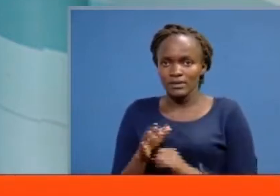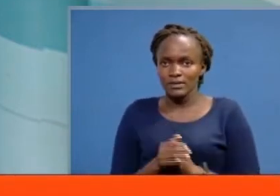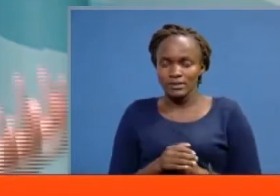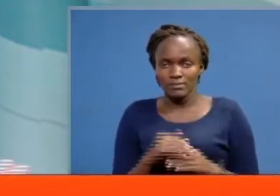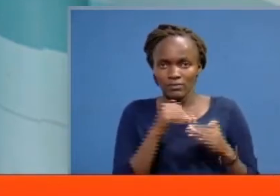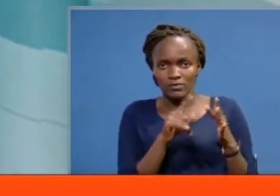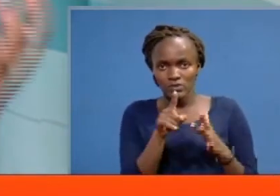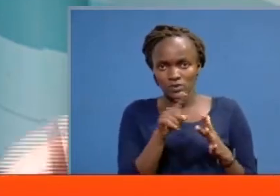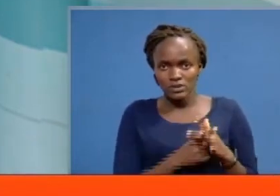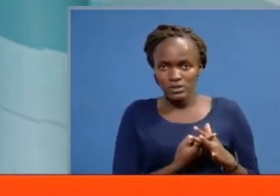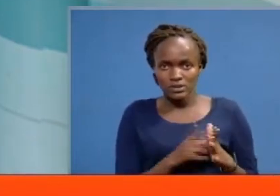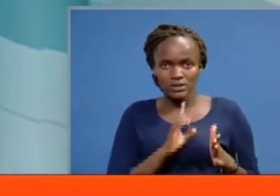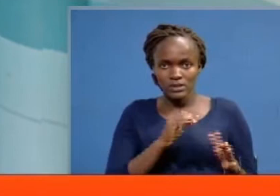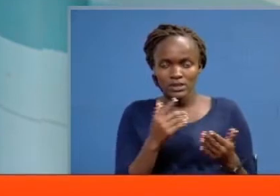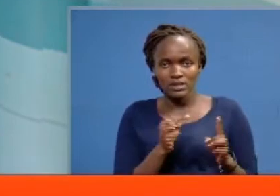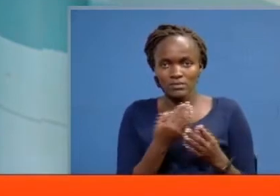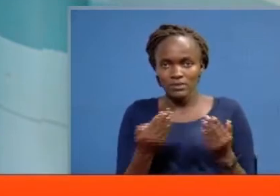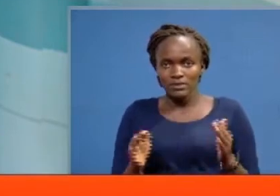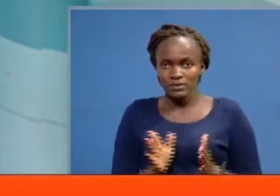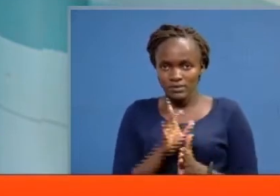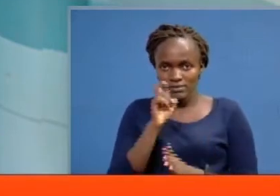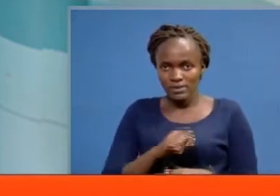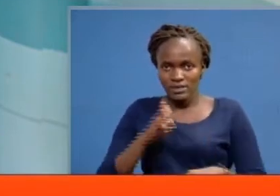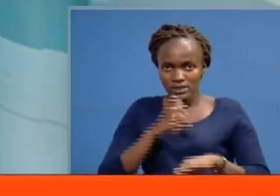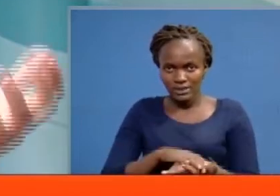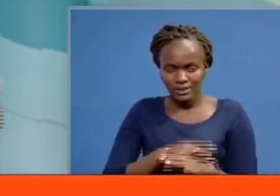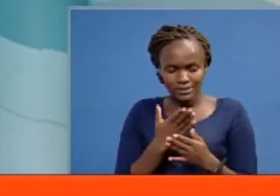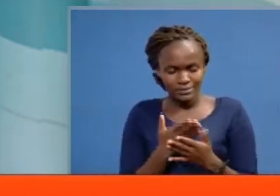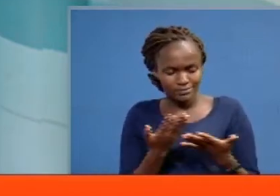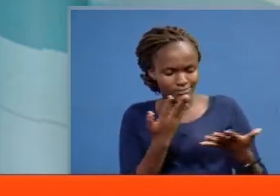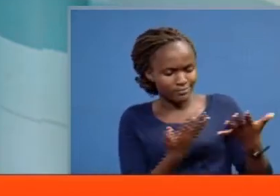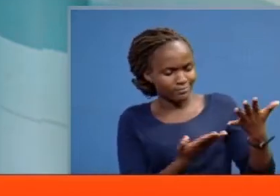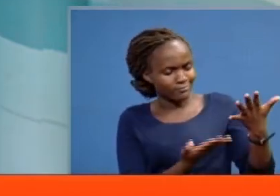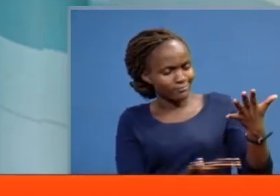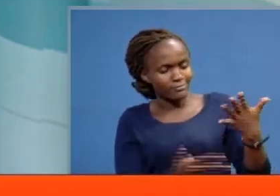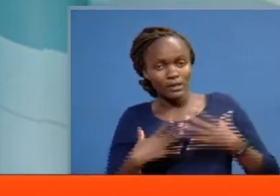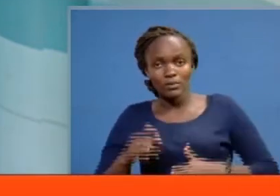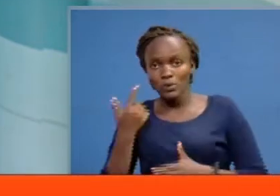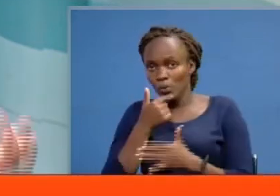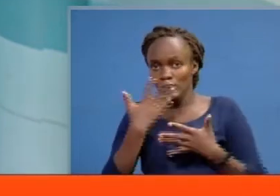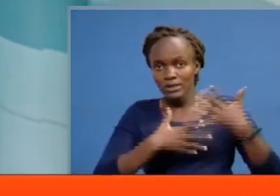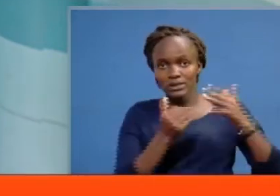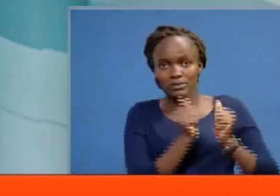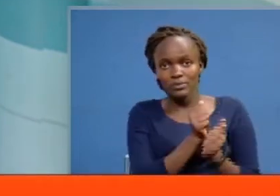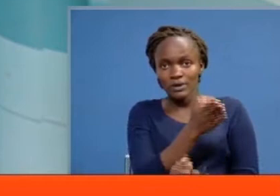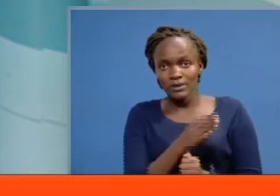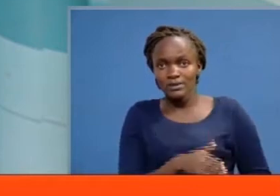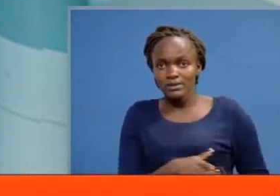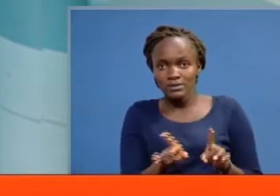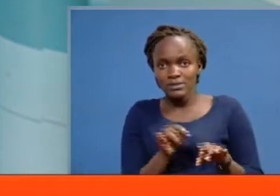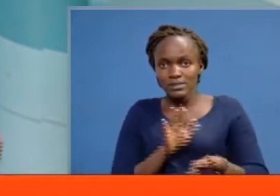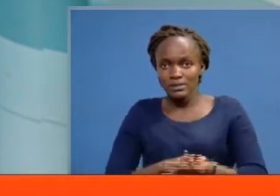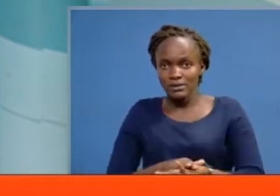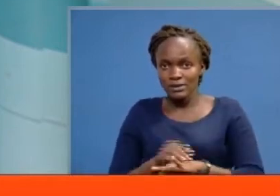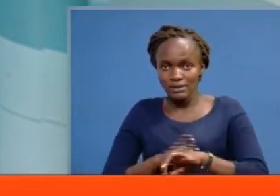you start saying things, and you need to analyze and know the kind of people that you're interacting. A lot of times focus on your work, but